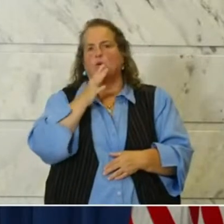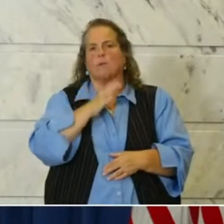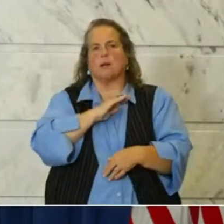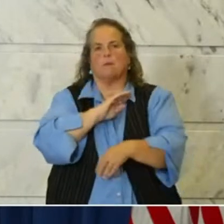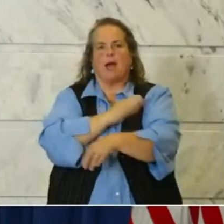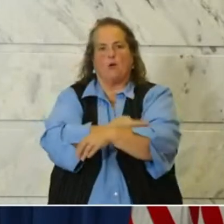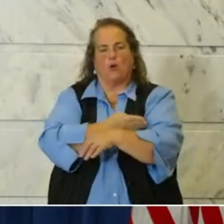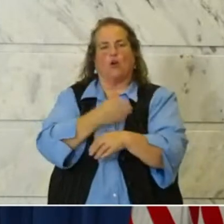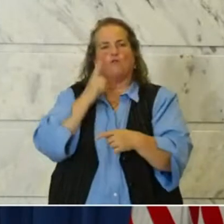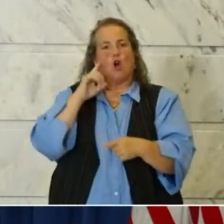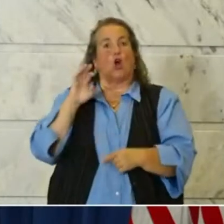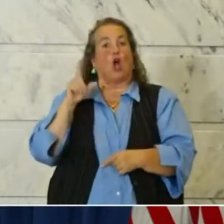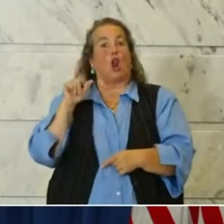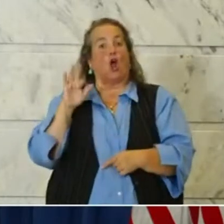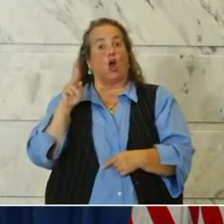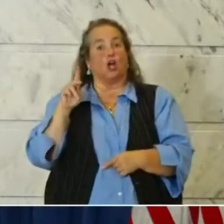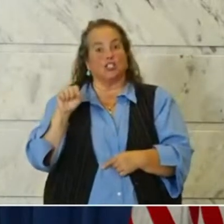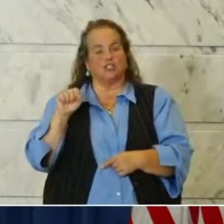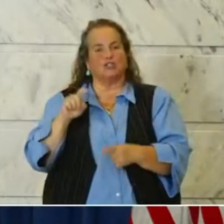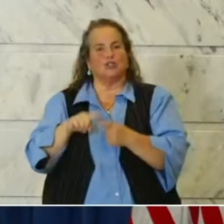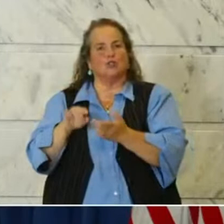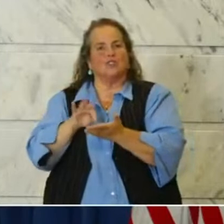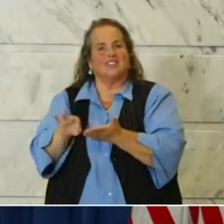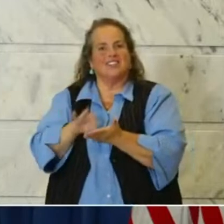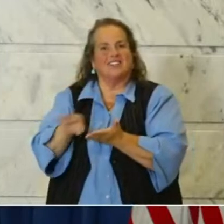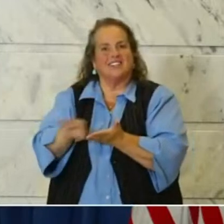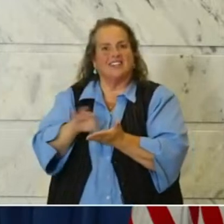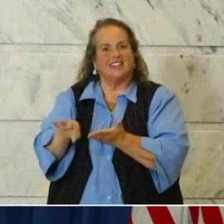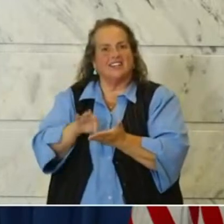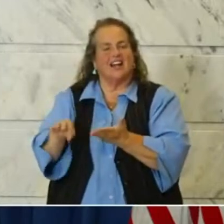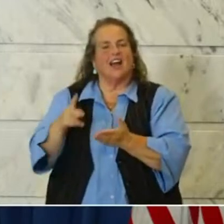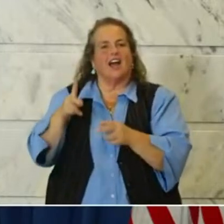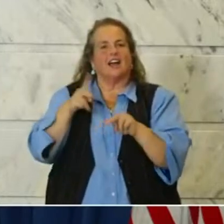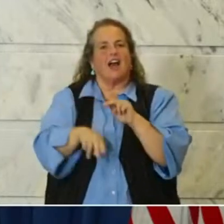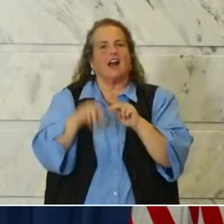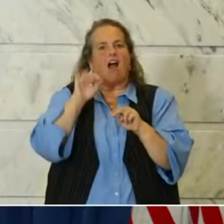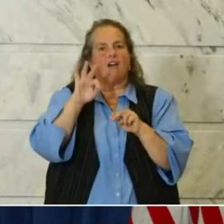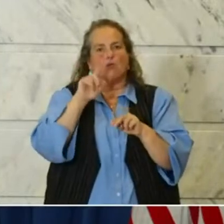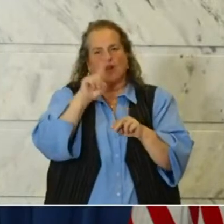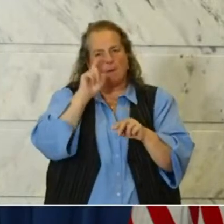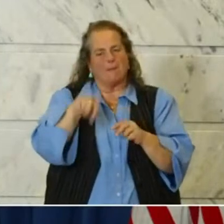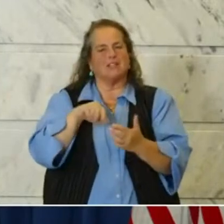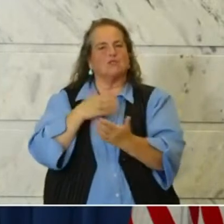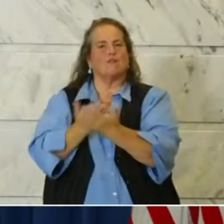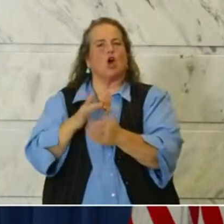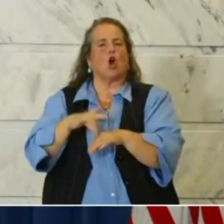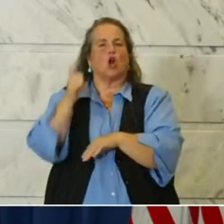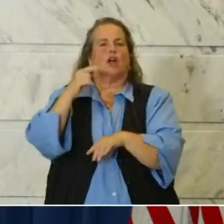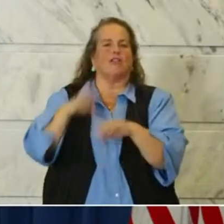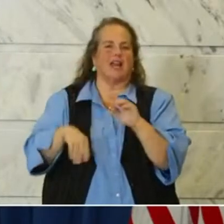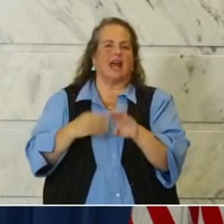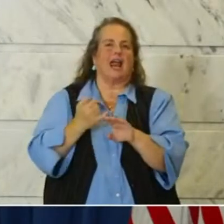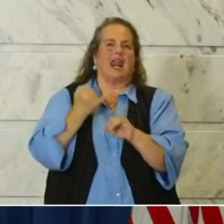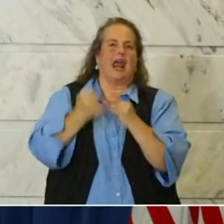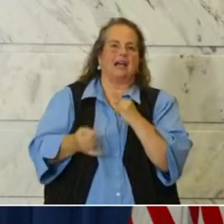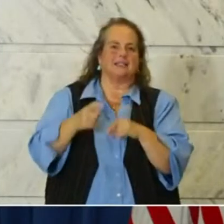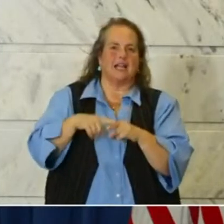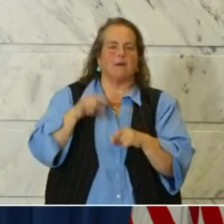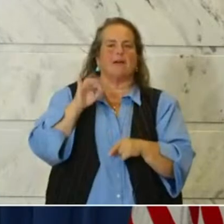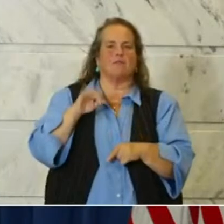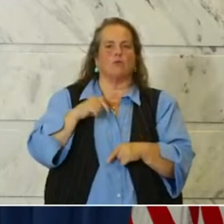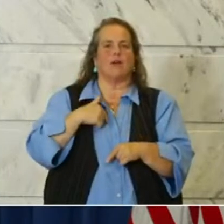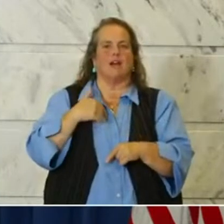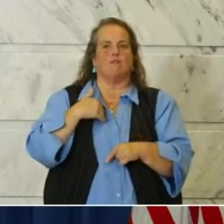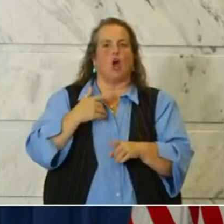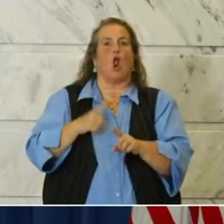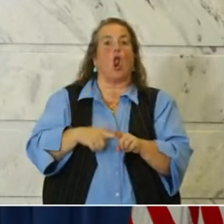them, or a potential cutoff period of when you have to get them in earlier than last time if there is longer